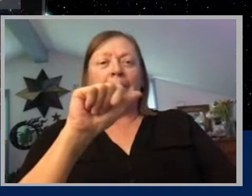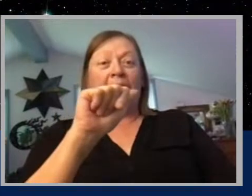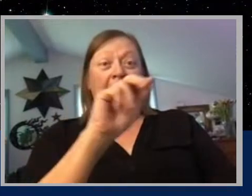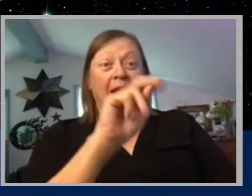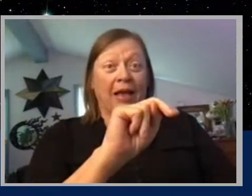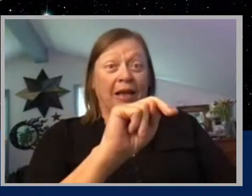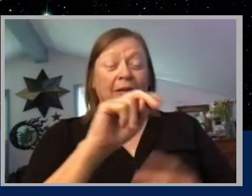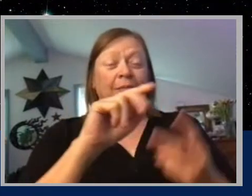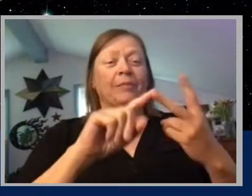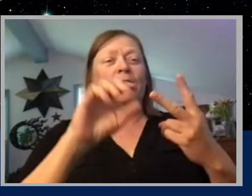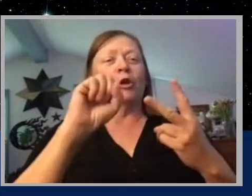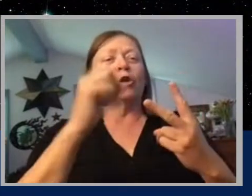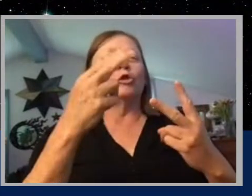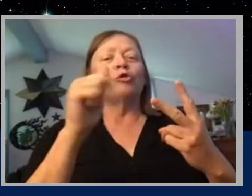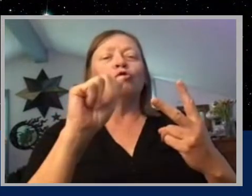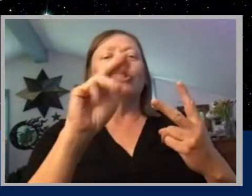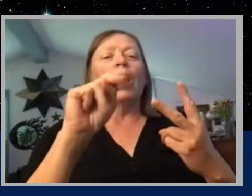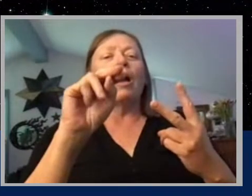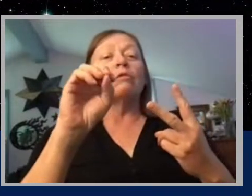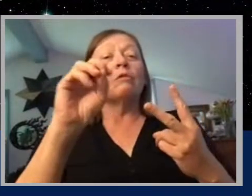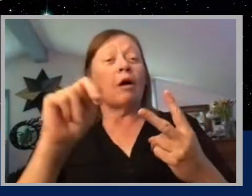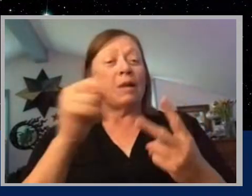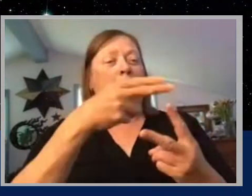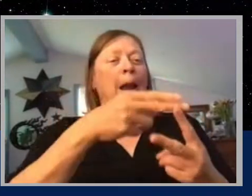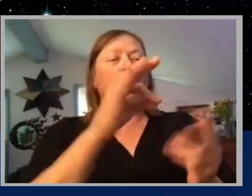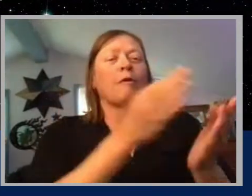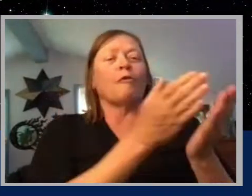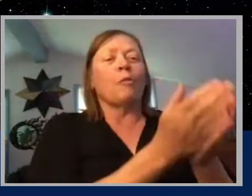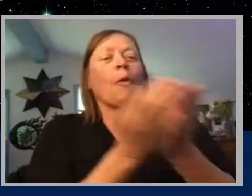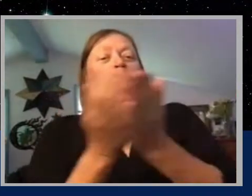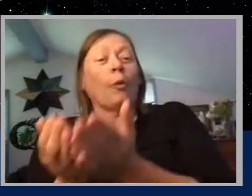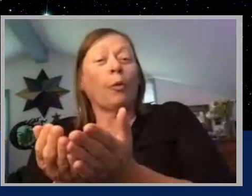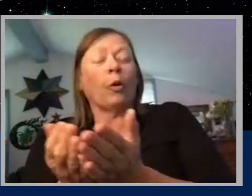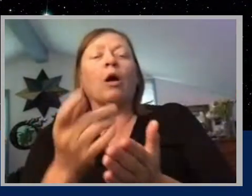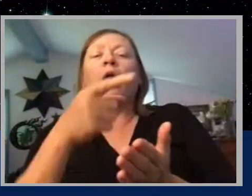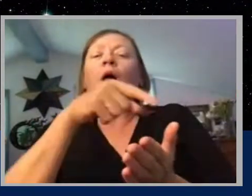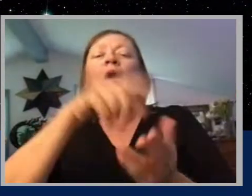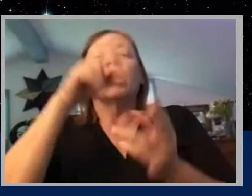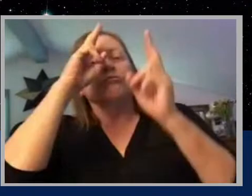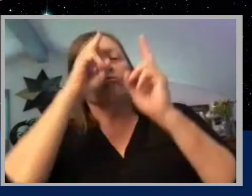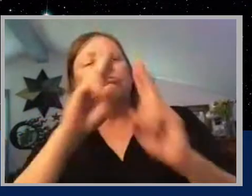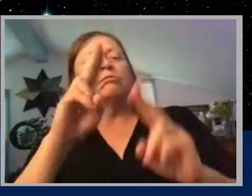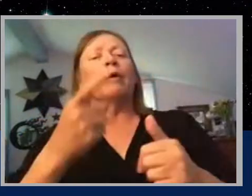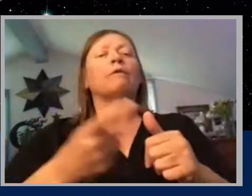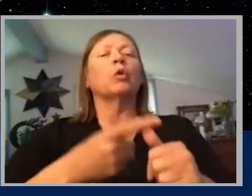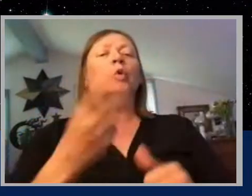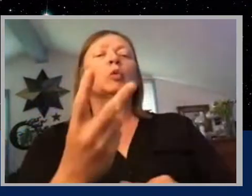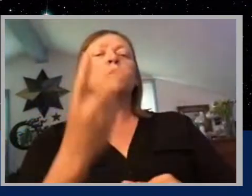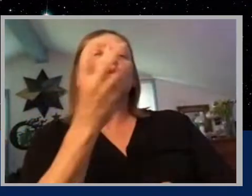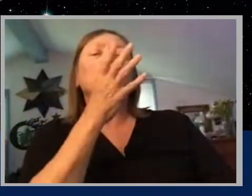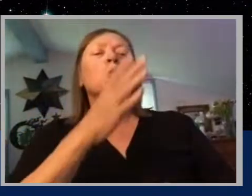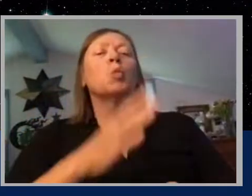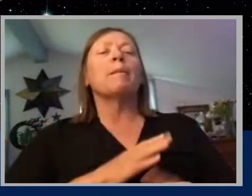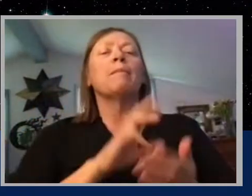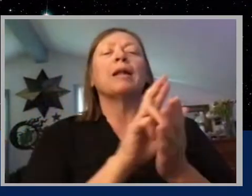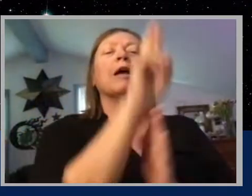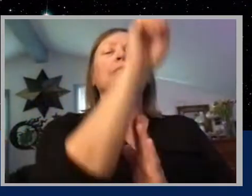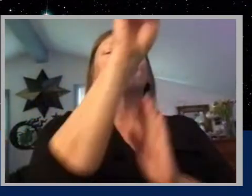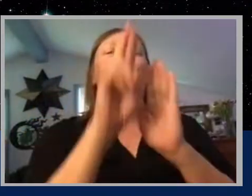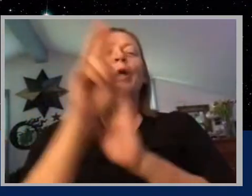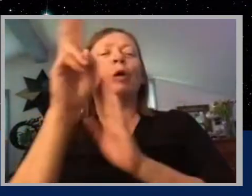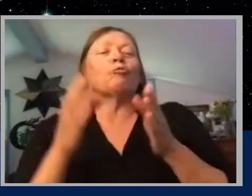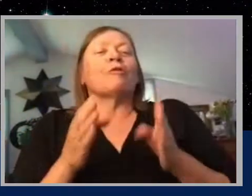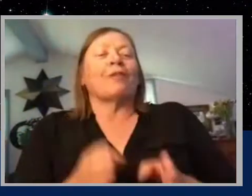went up into space. We use that to kind of rendezvous with the capsule when it comes back into